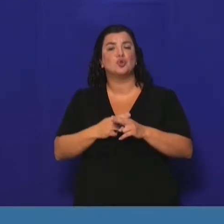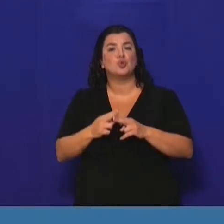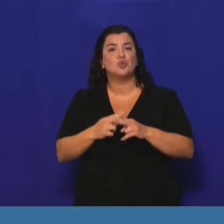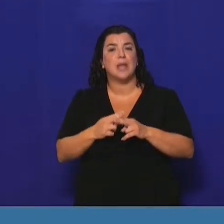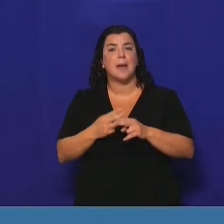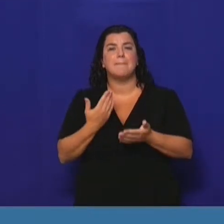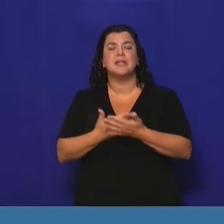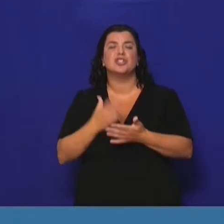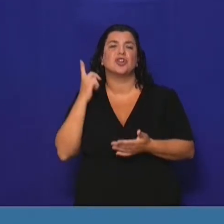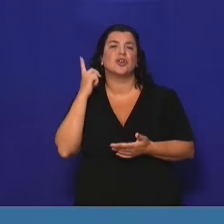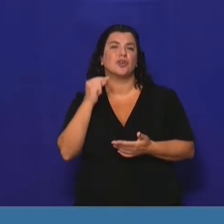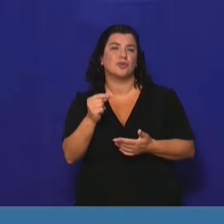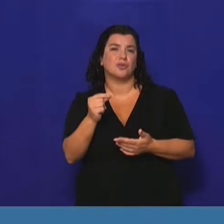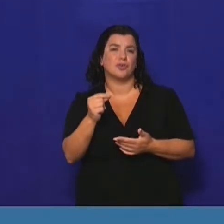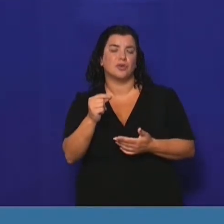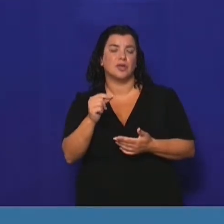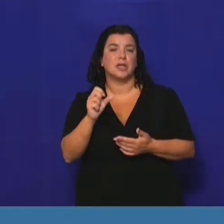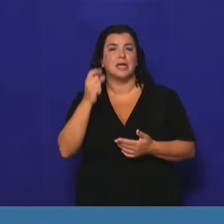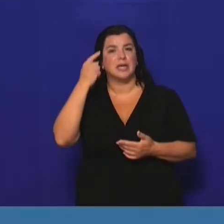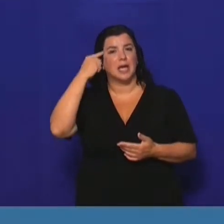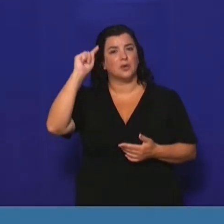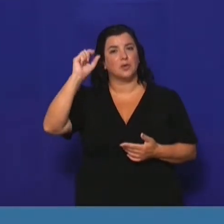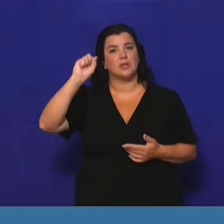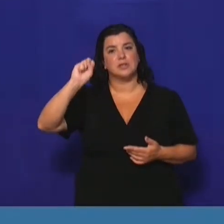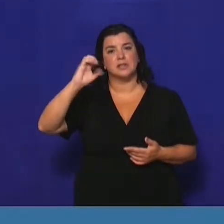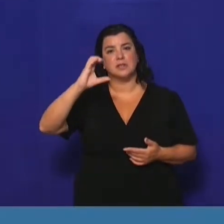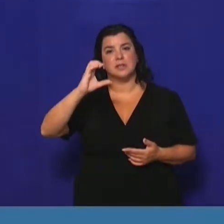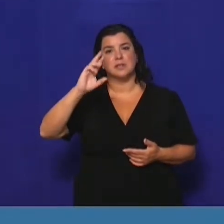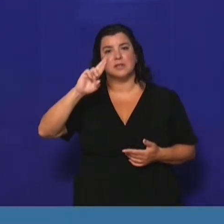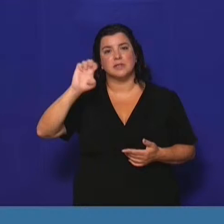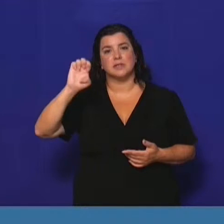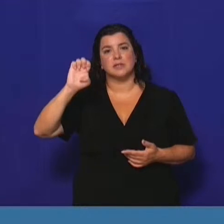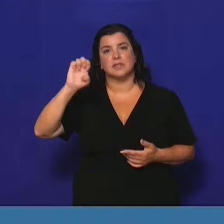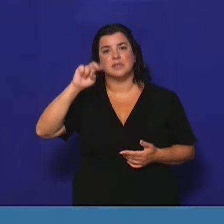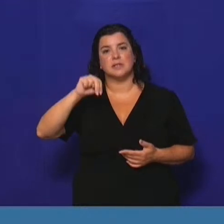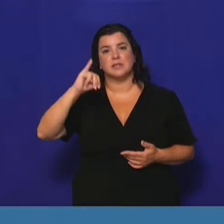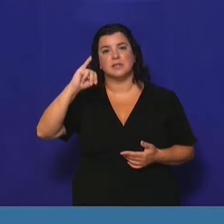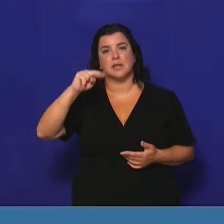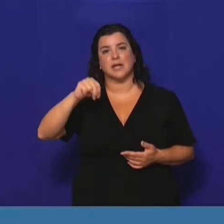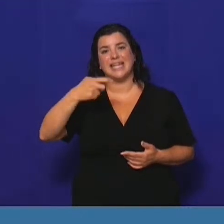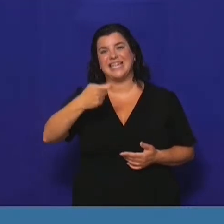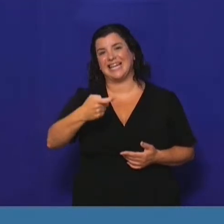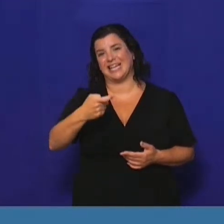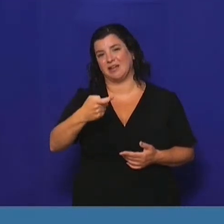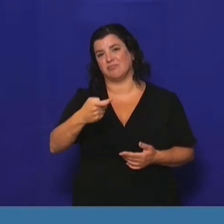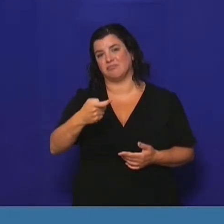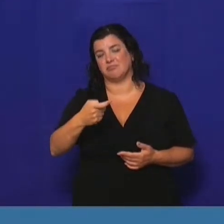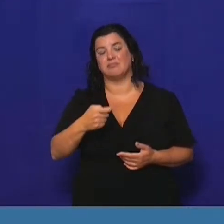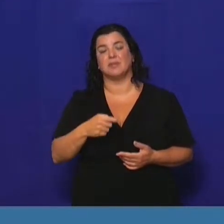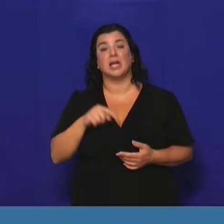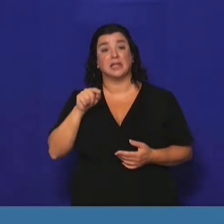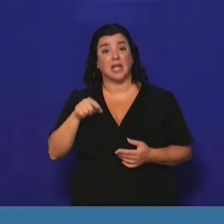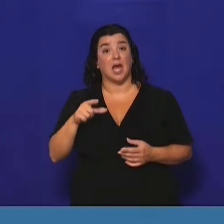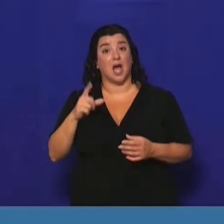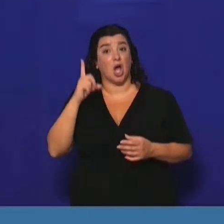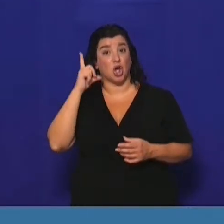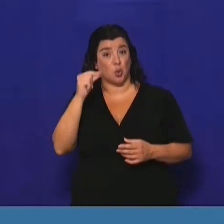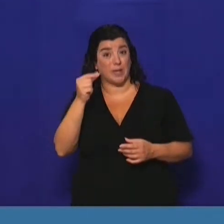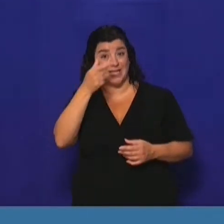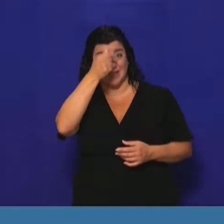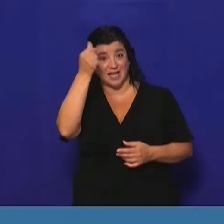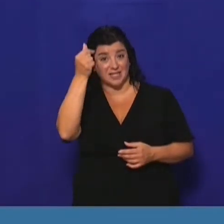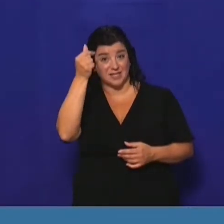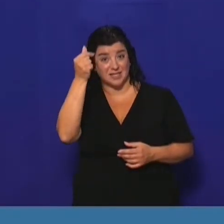screening. Infatti ukoll dak li semma wkoll li aħna bħalissa għandna wkoll dan ir-rapid test li